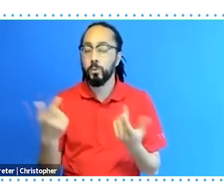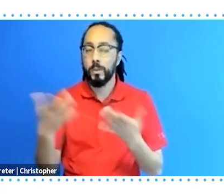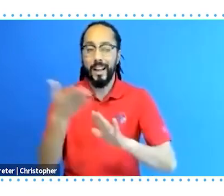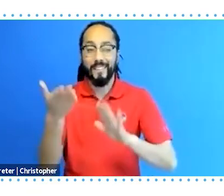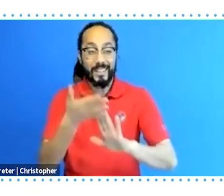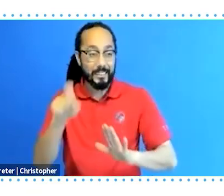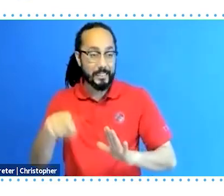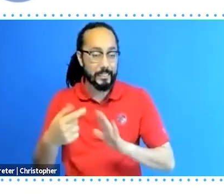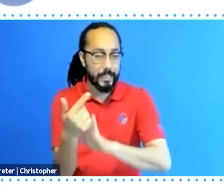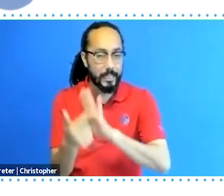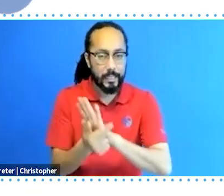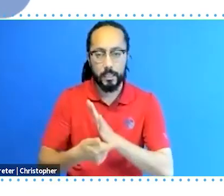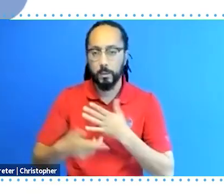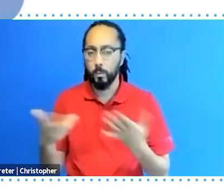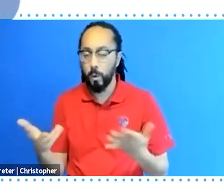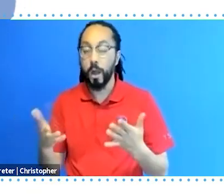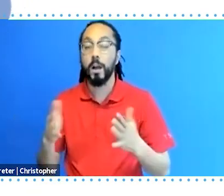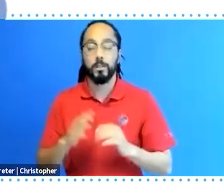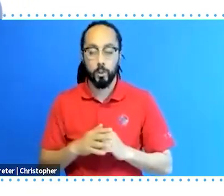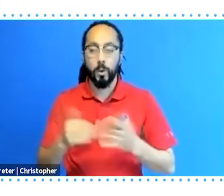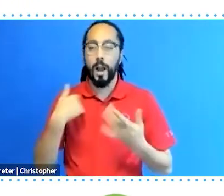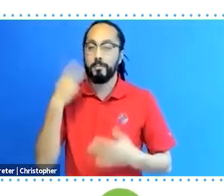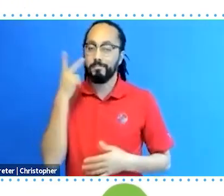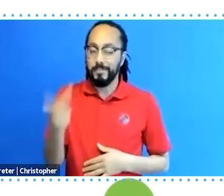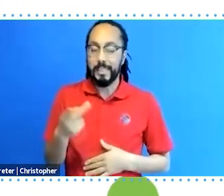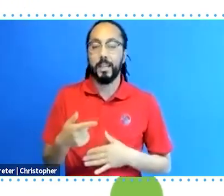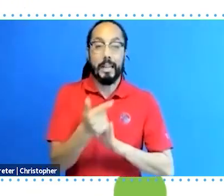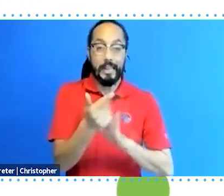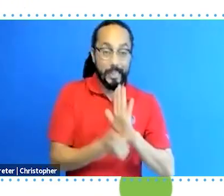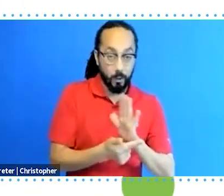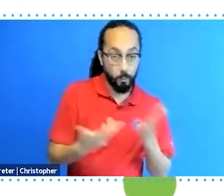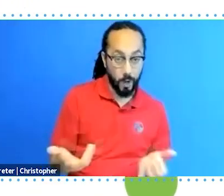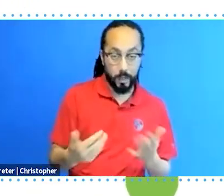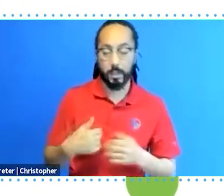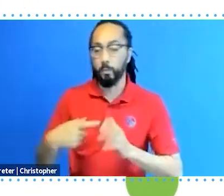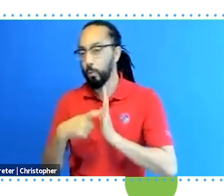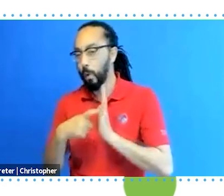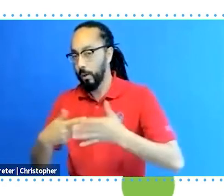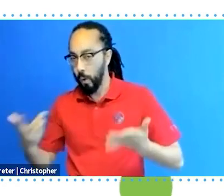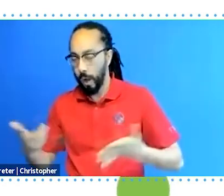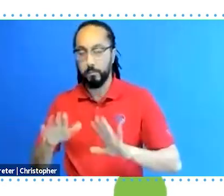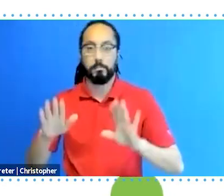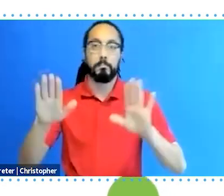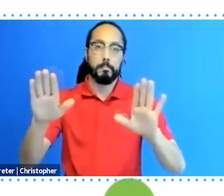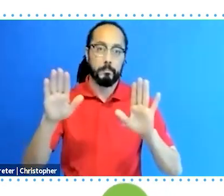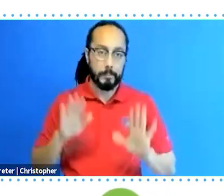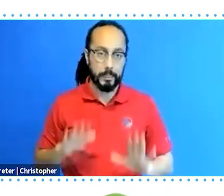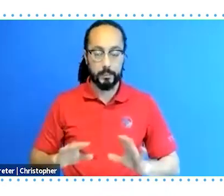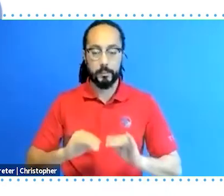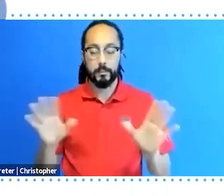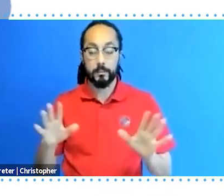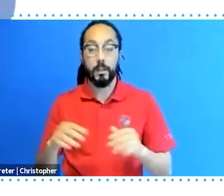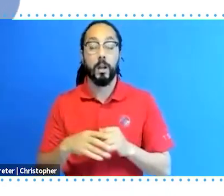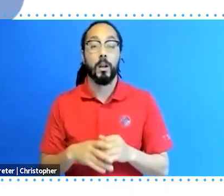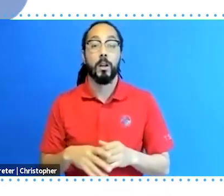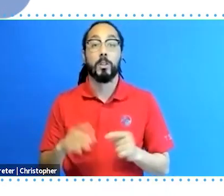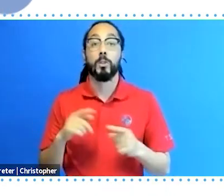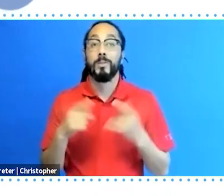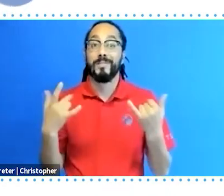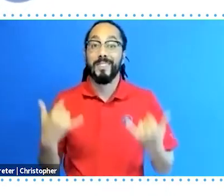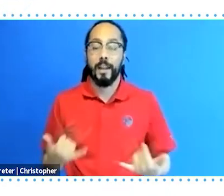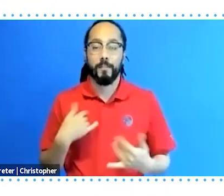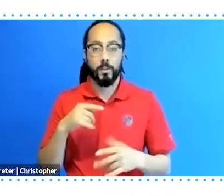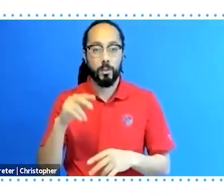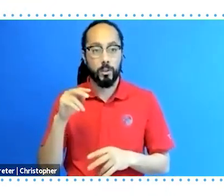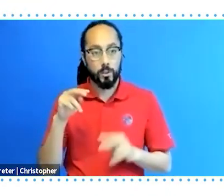well, here's actually what's legal and required in our province. That's amazing. And this is where you need to kind of look for your own jurisdiction about what